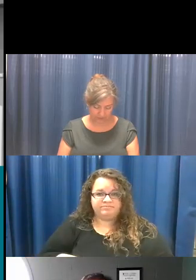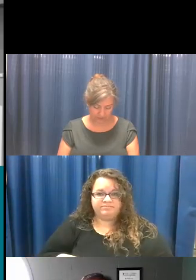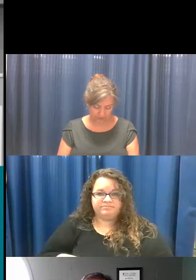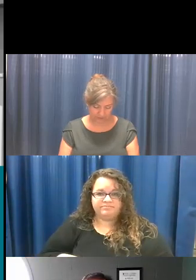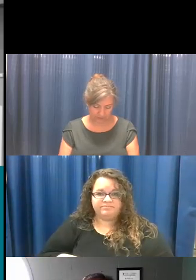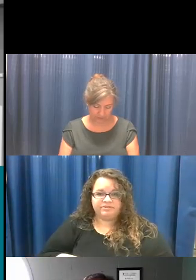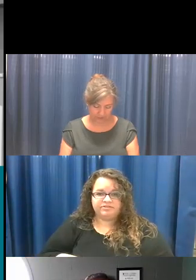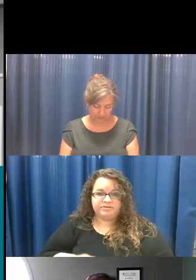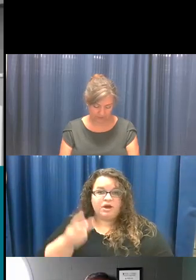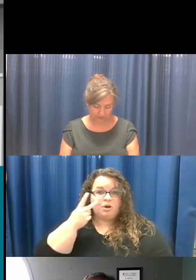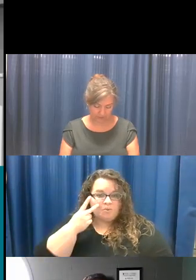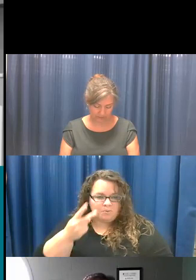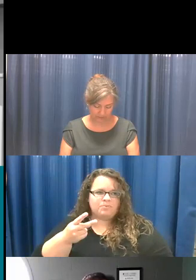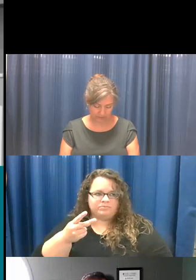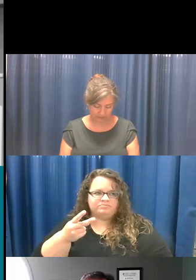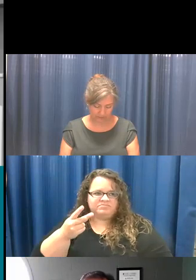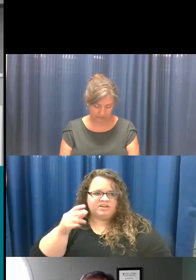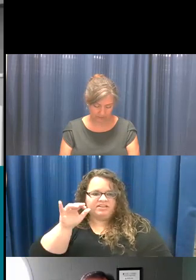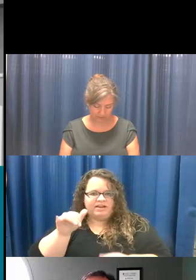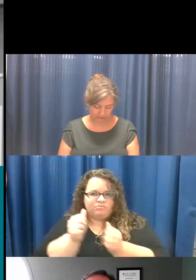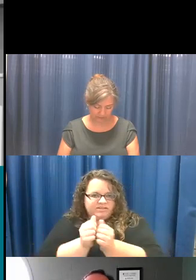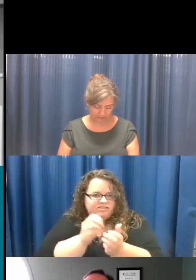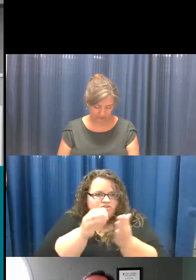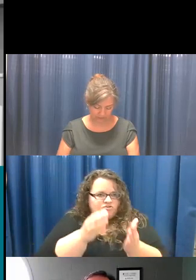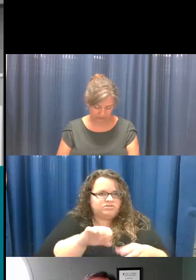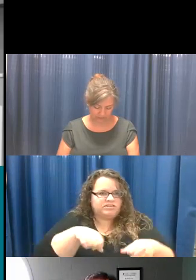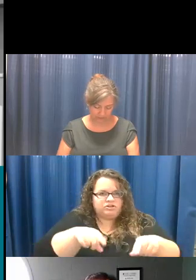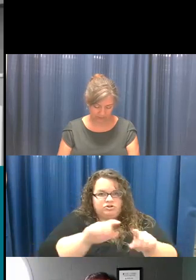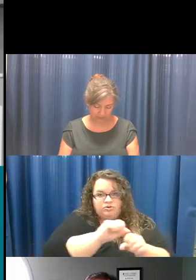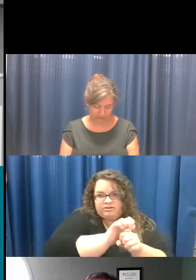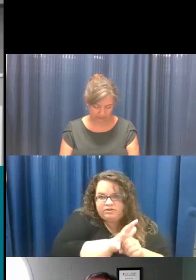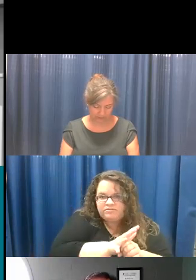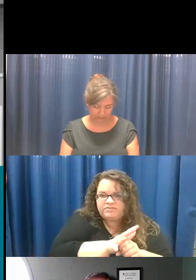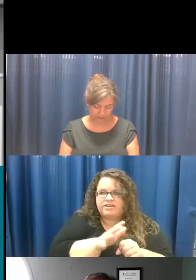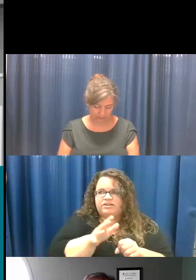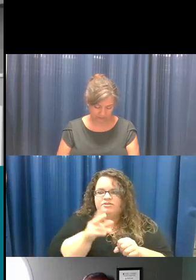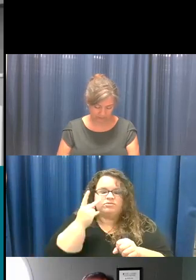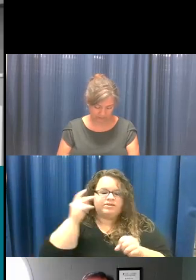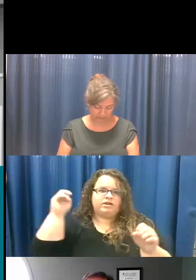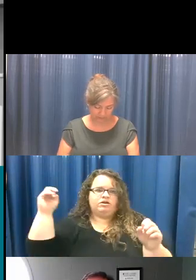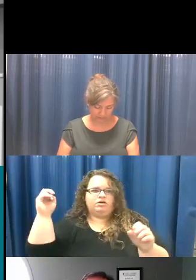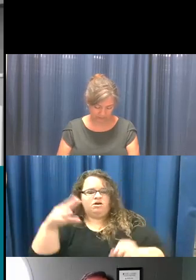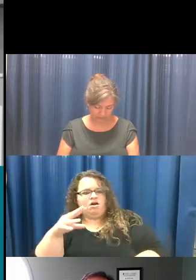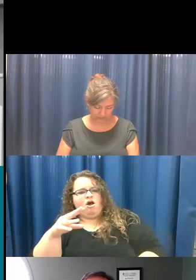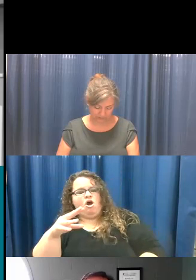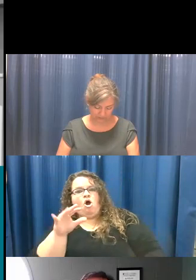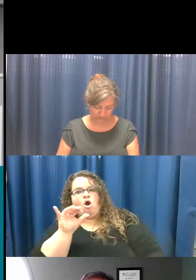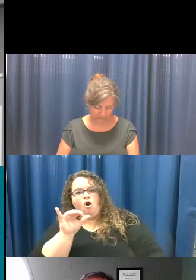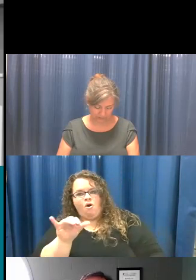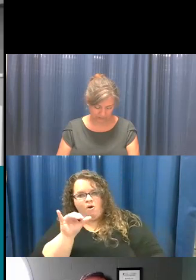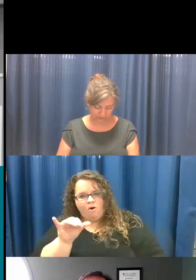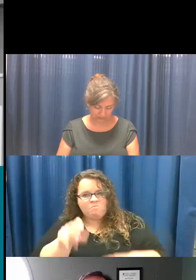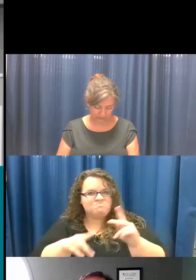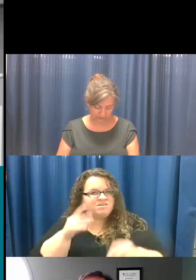own students, and we saw this up close with a much brighter light on it, that people's experience was